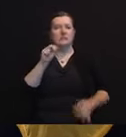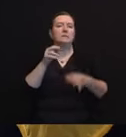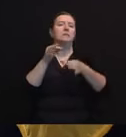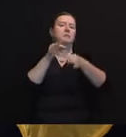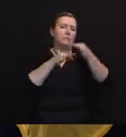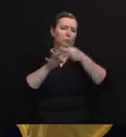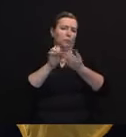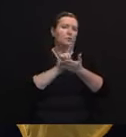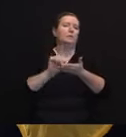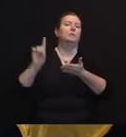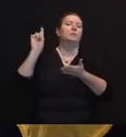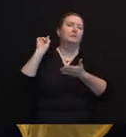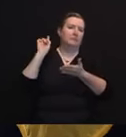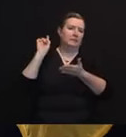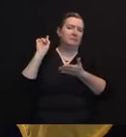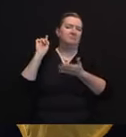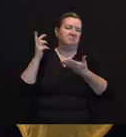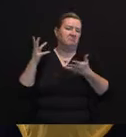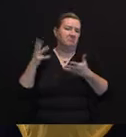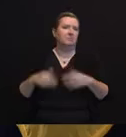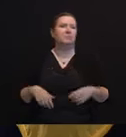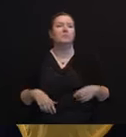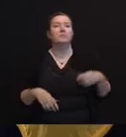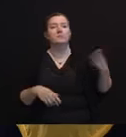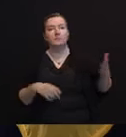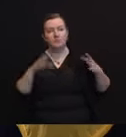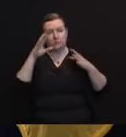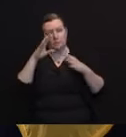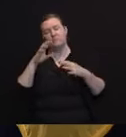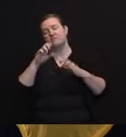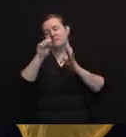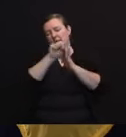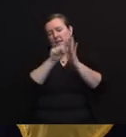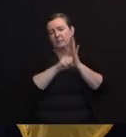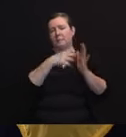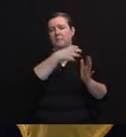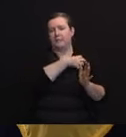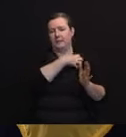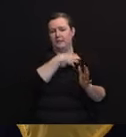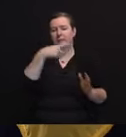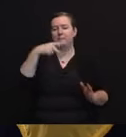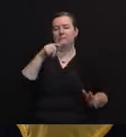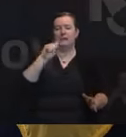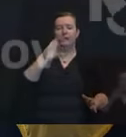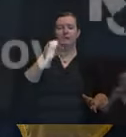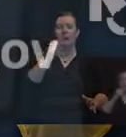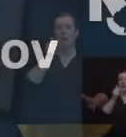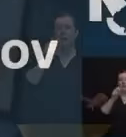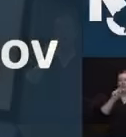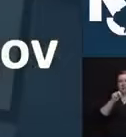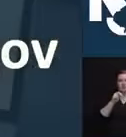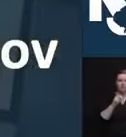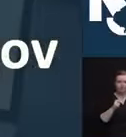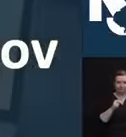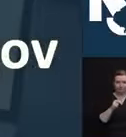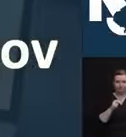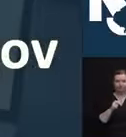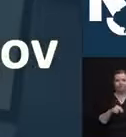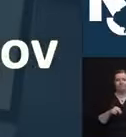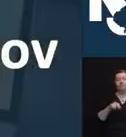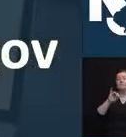Superintendent of the State Police, Colonel Pat Callahan, also joined by the Director of the Office of Homeland Security and Preparedness, Jared Maples, Chief Counsel Paramila